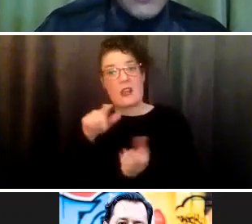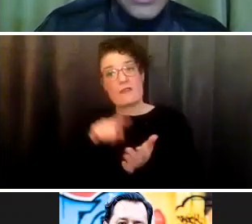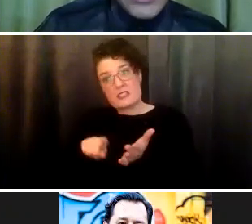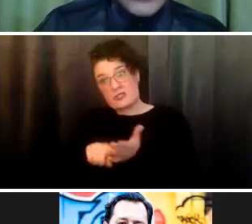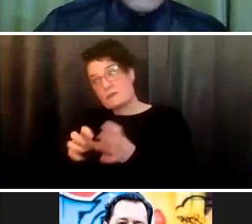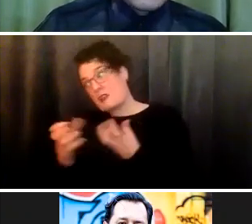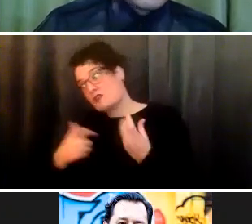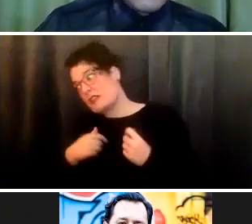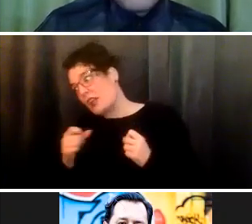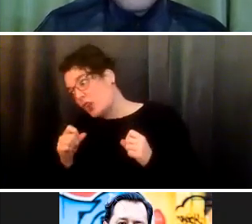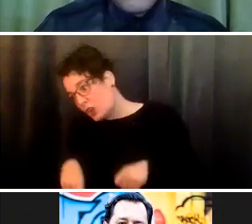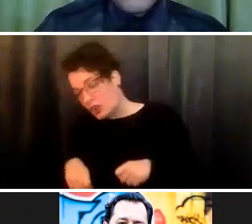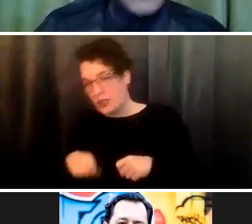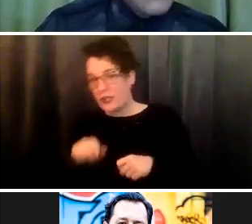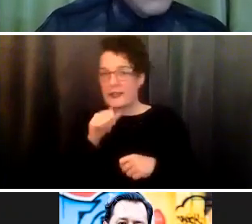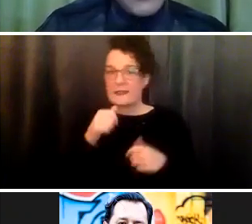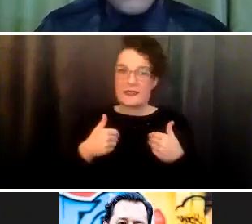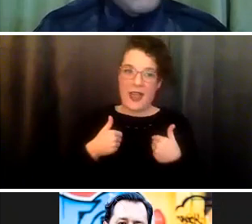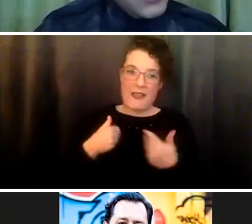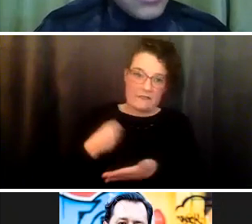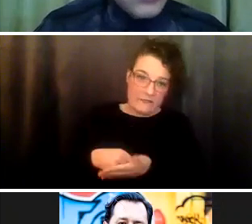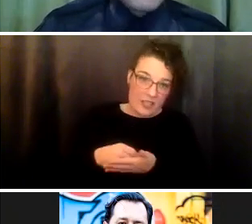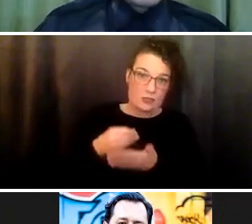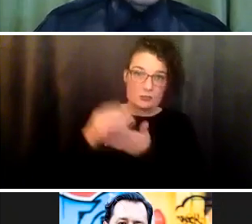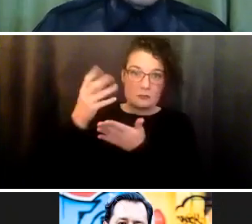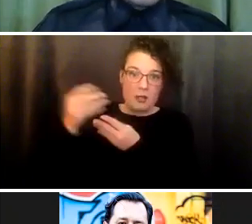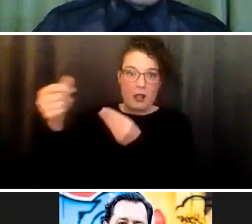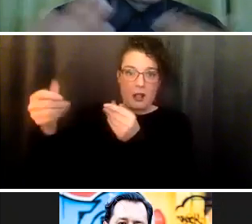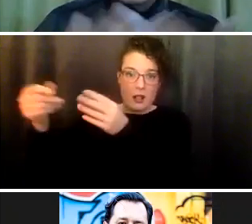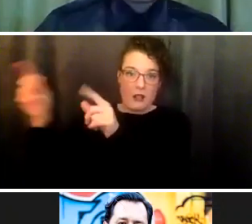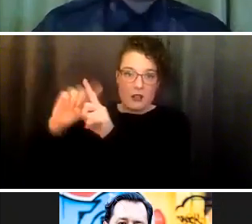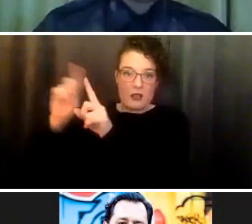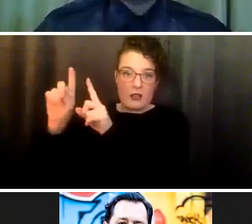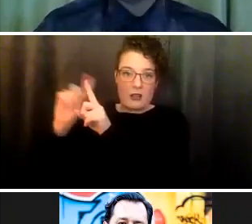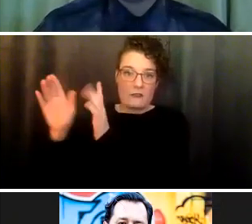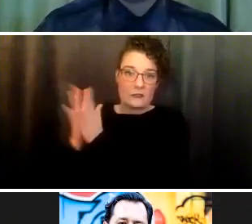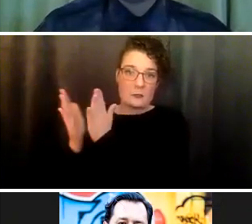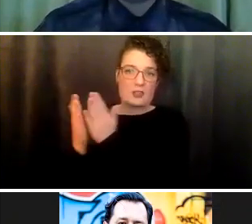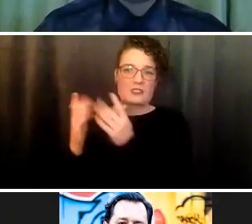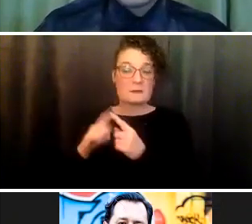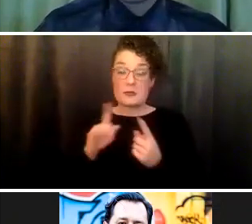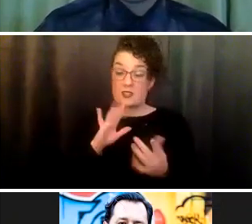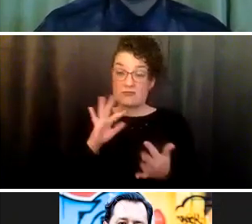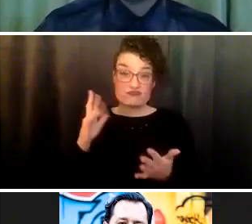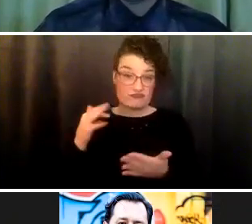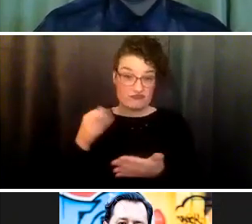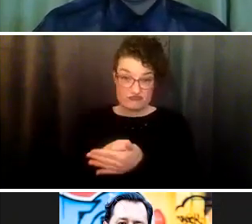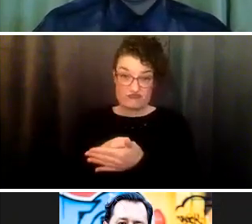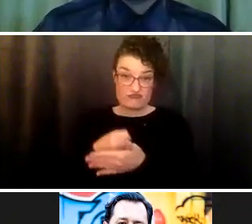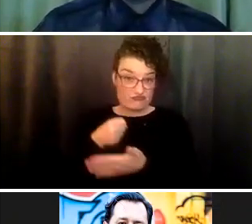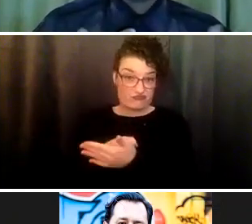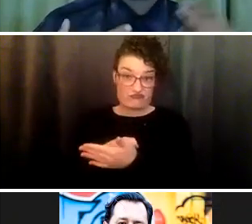could have and didn't have, you know, the funds to buy all the books and things, but I just couldn't find